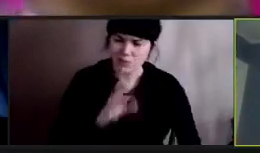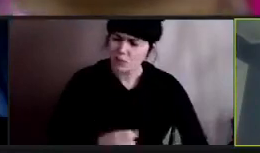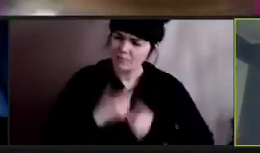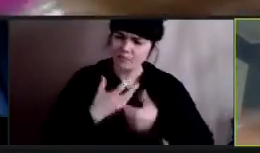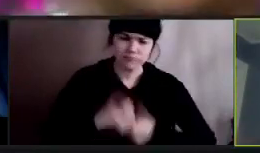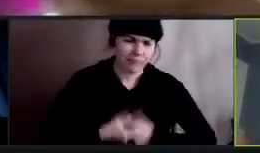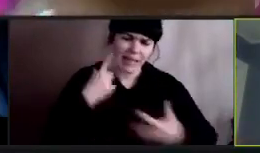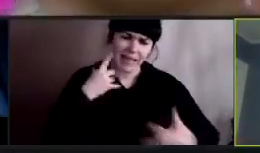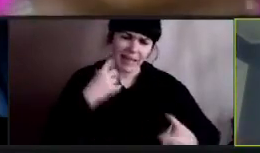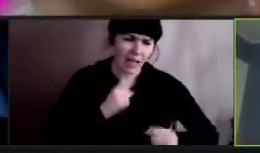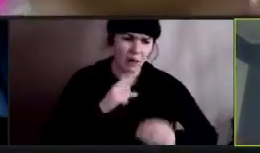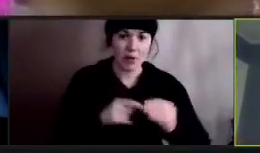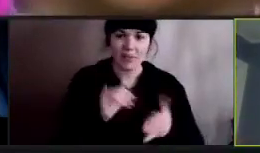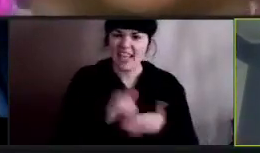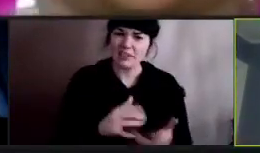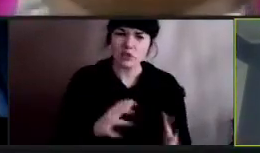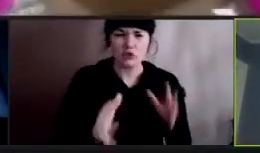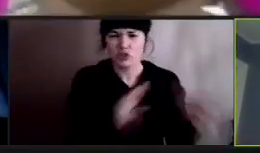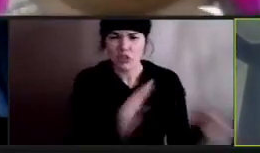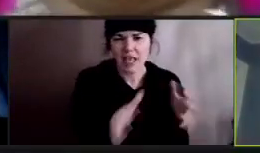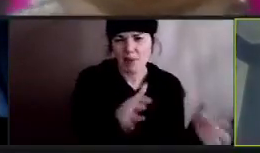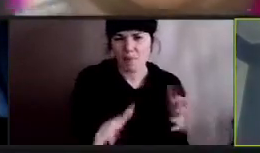be afraid to shake up some tables.